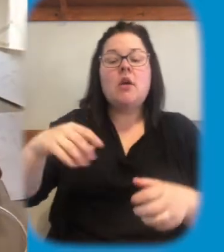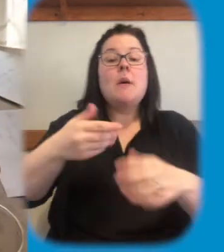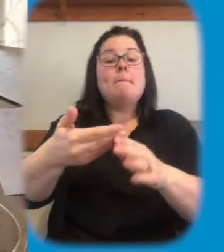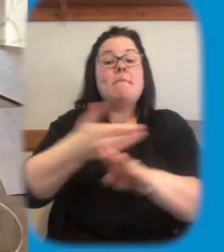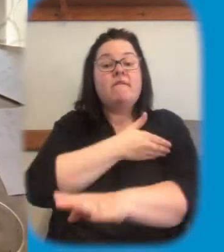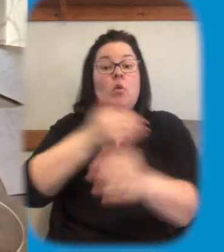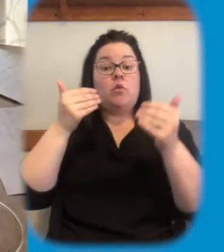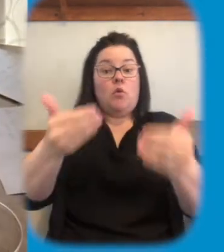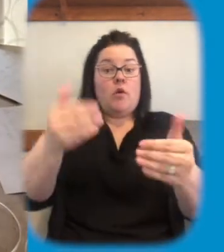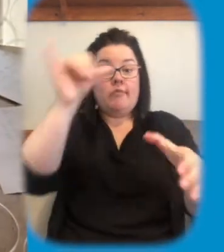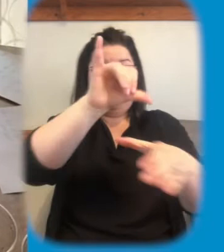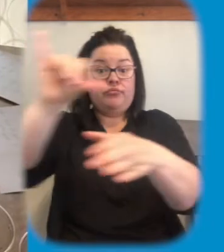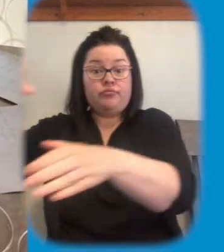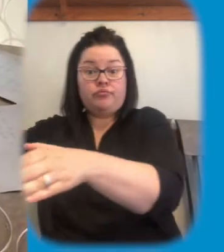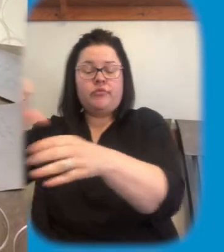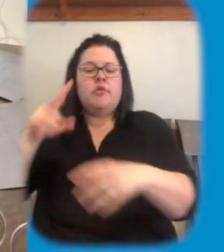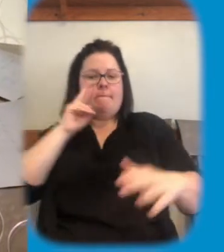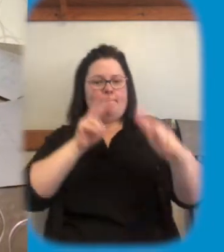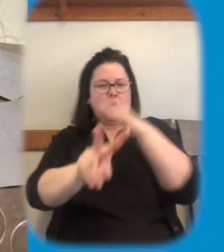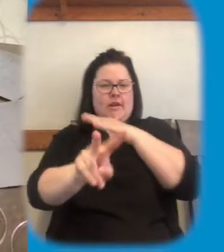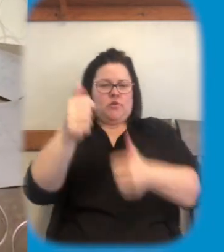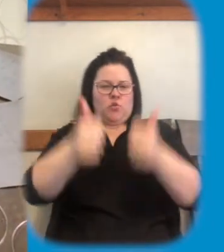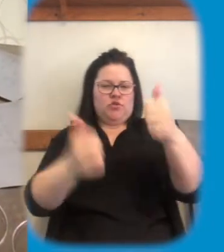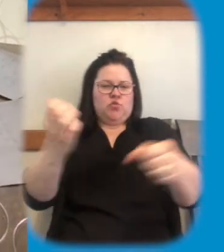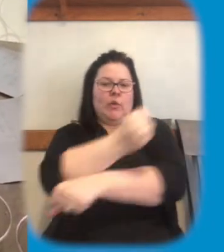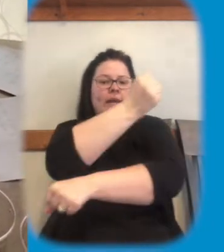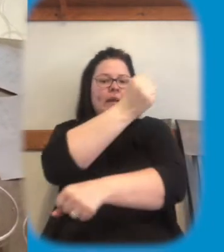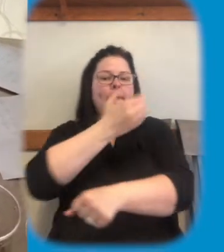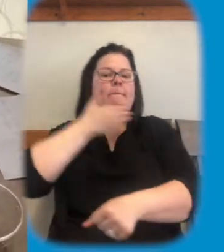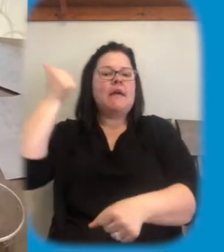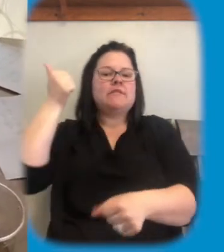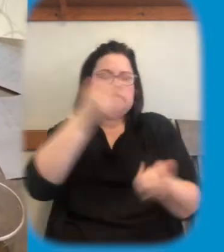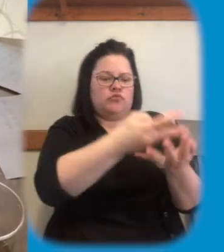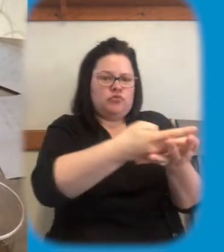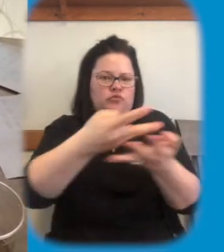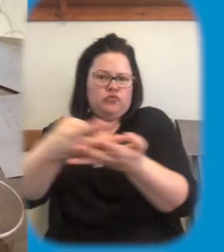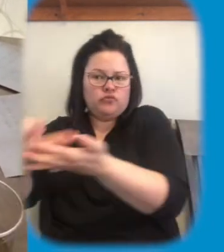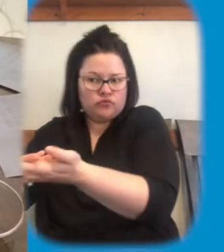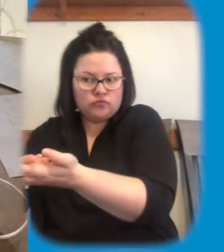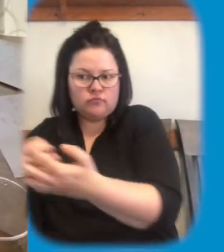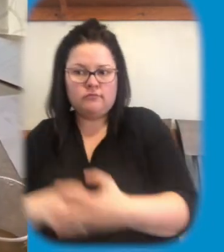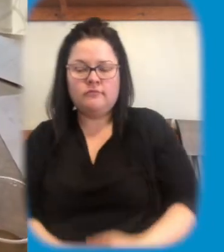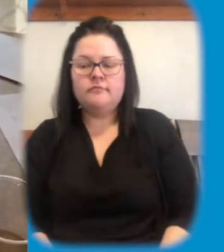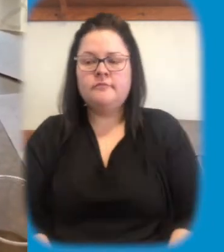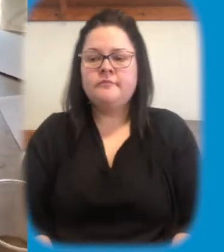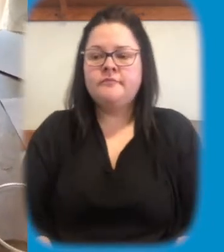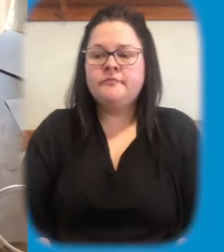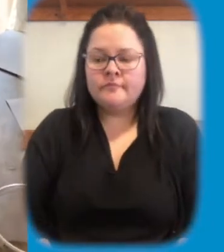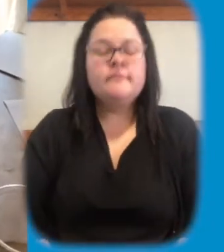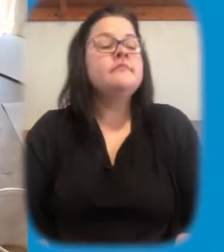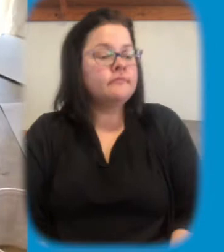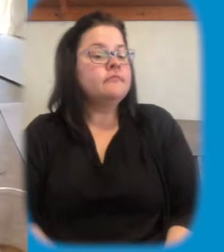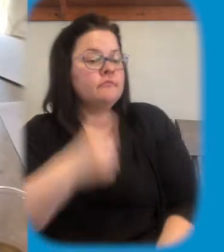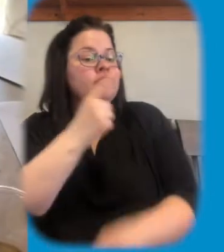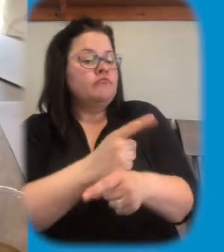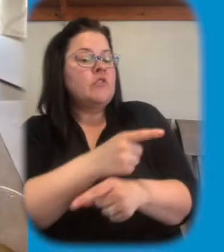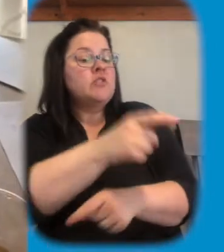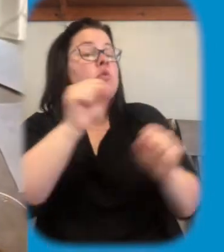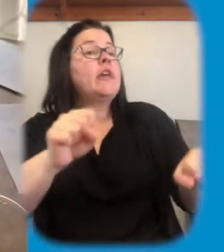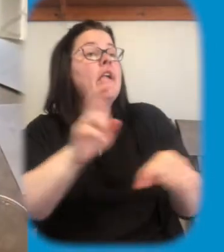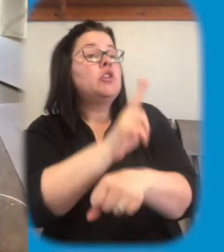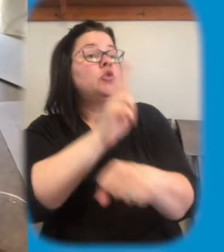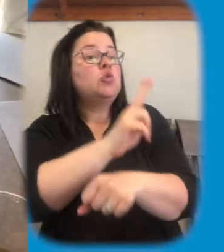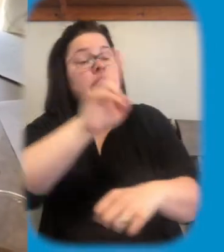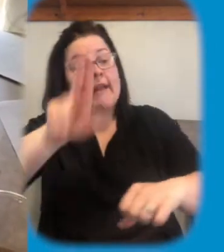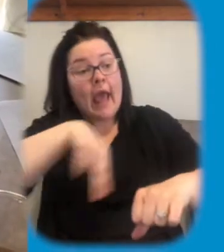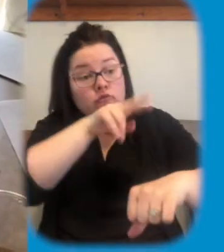and predict which one is the best. Okay. And then find out your answers and post it. Yeah. So you can make a